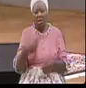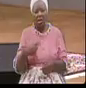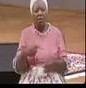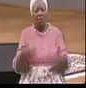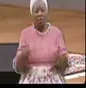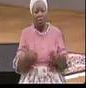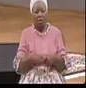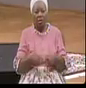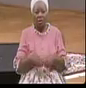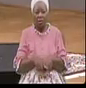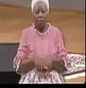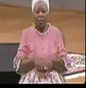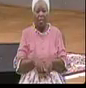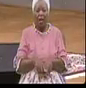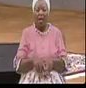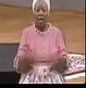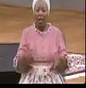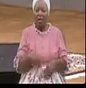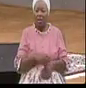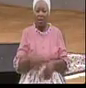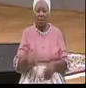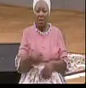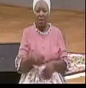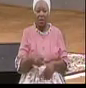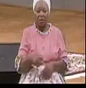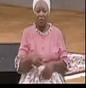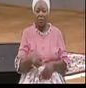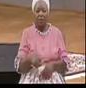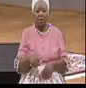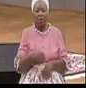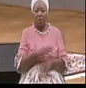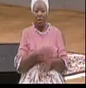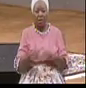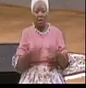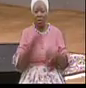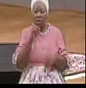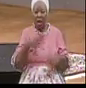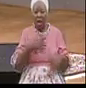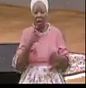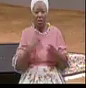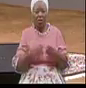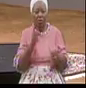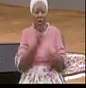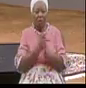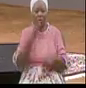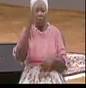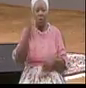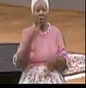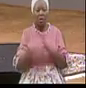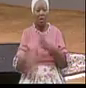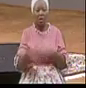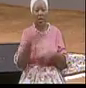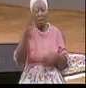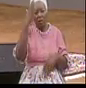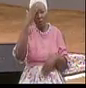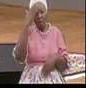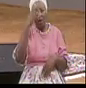even as they did not like to retain God in their knowledge,